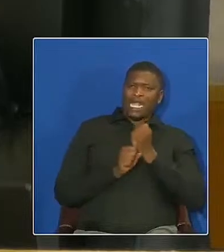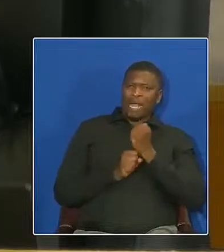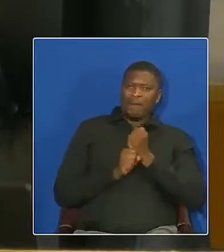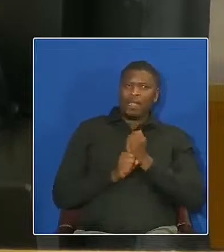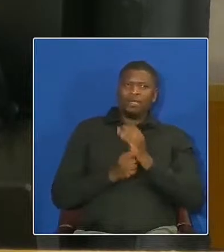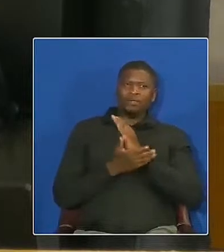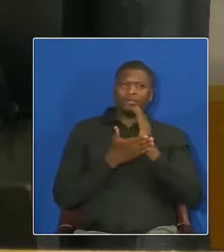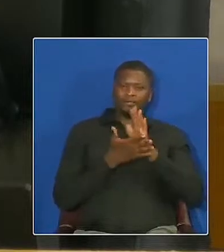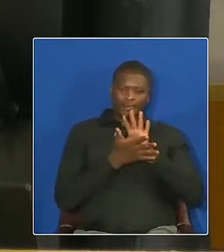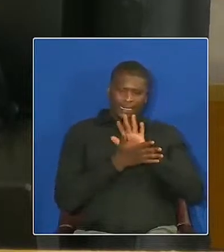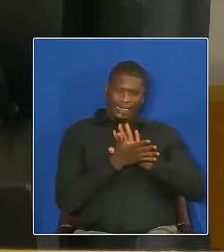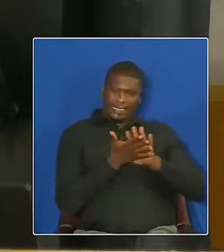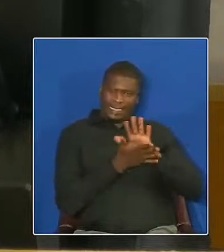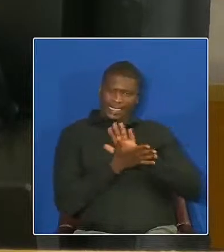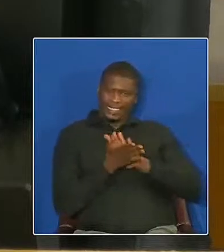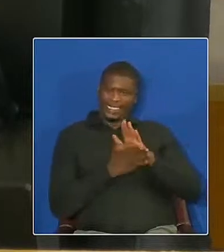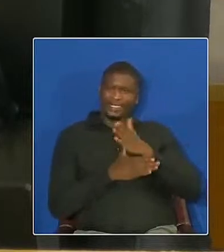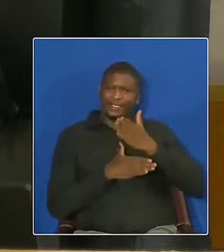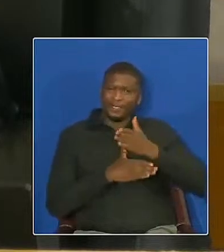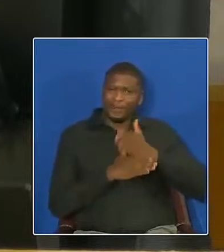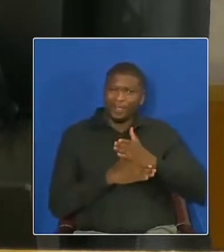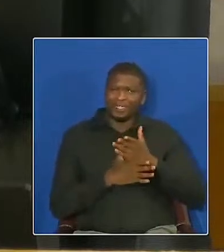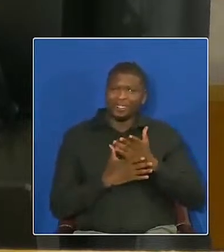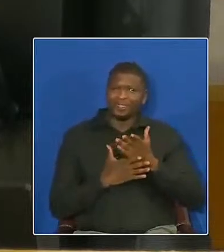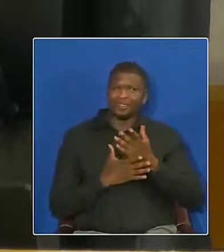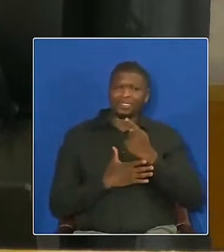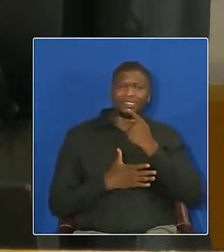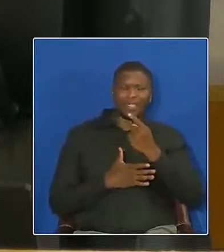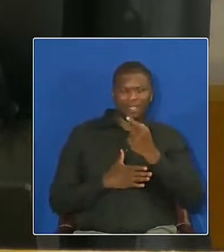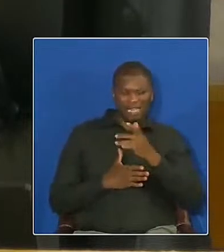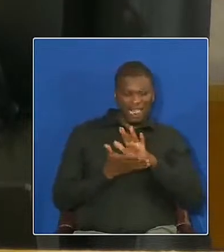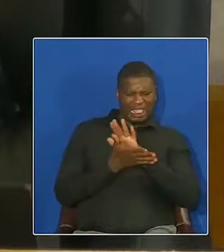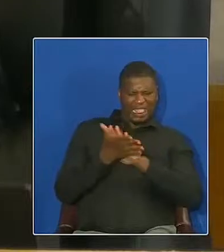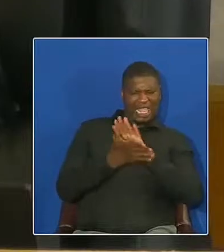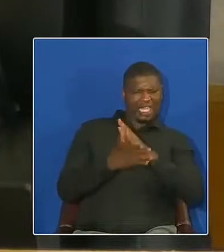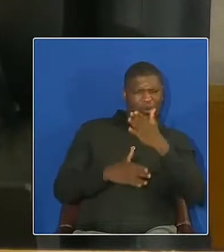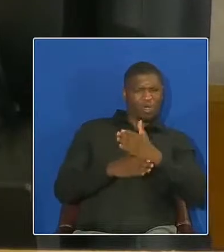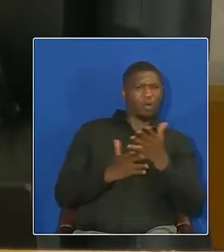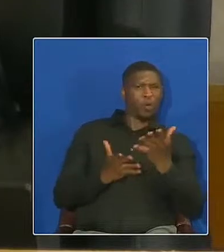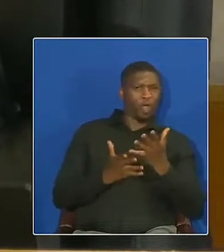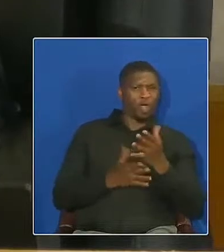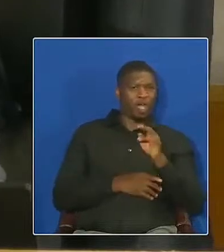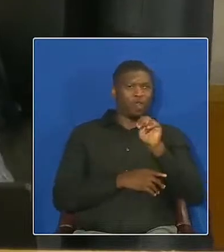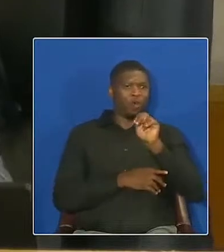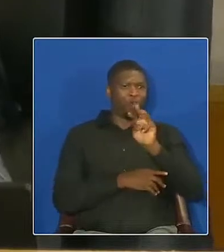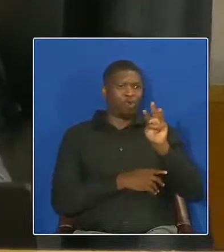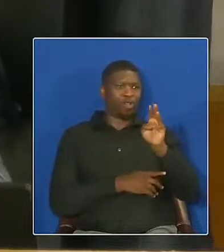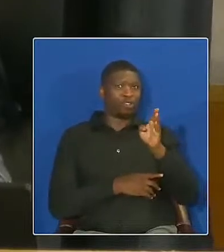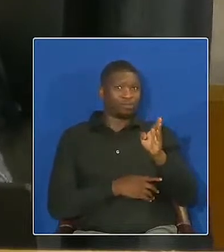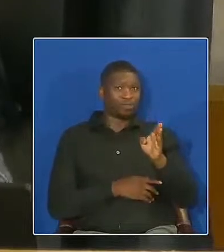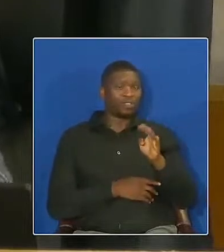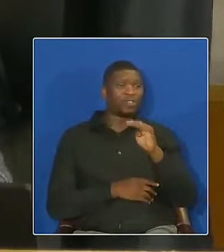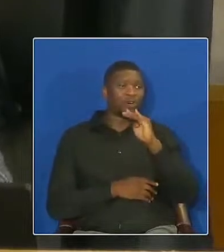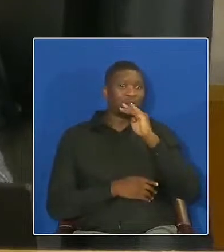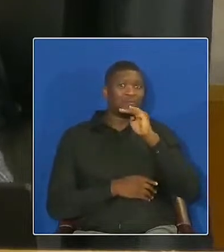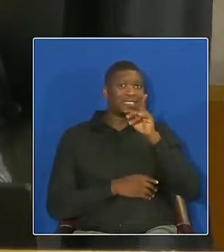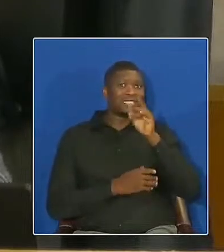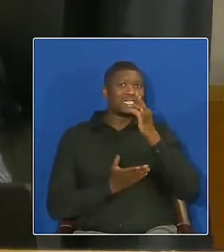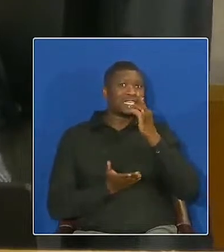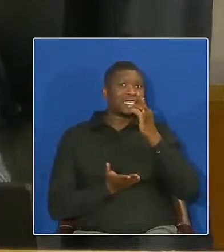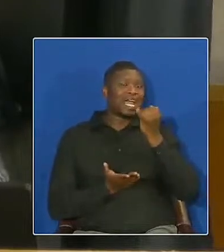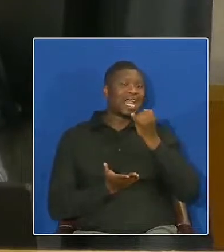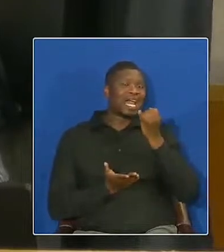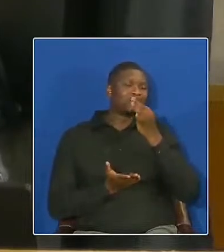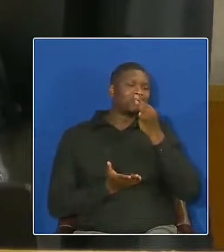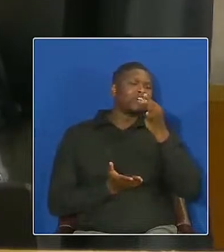work, and then he's asked dirty work where? He says Northwest, we are pointing, so he seems to suggest he was involved